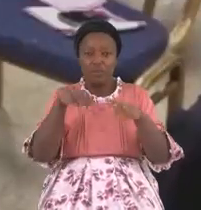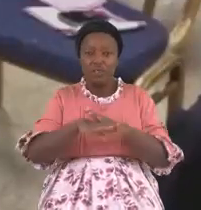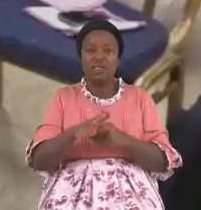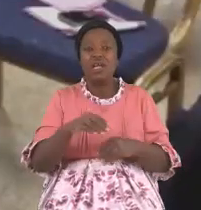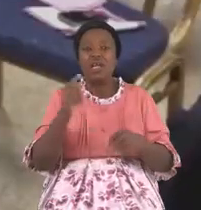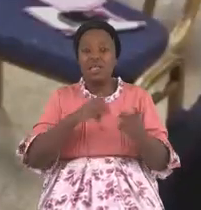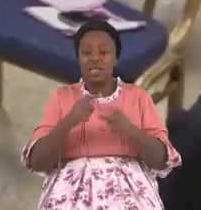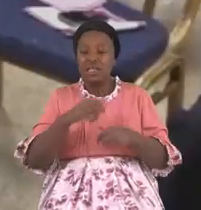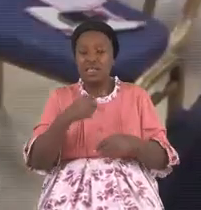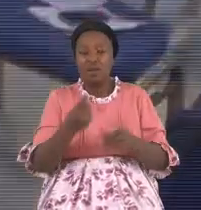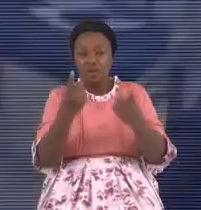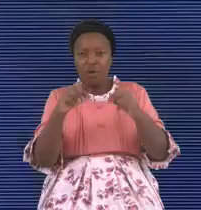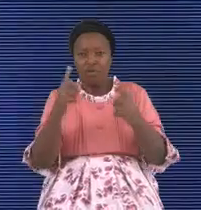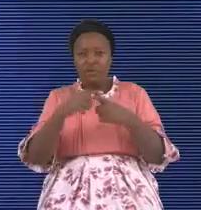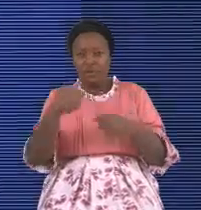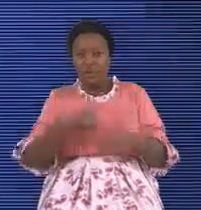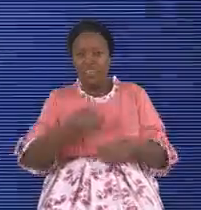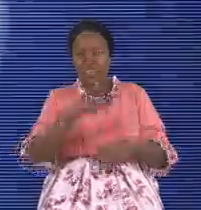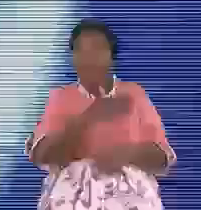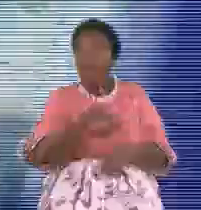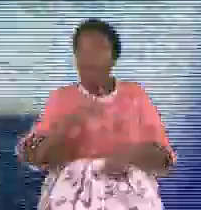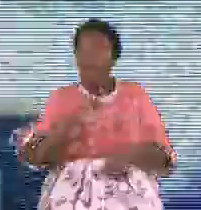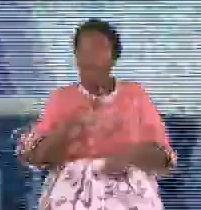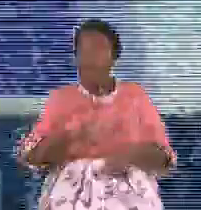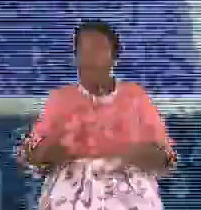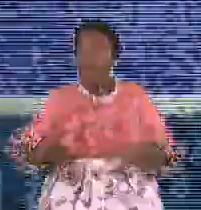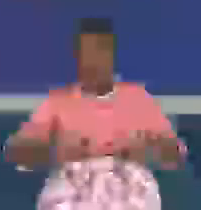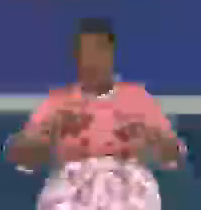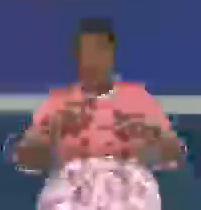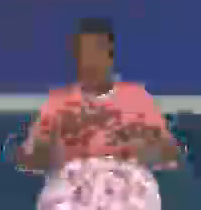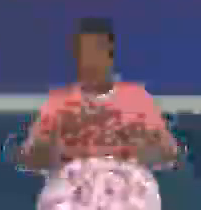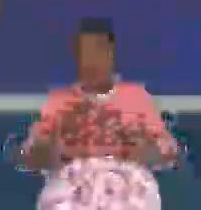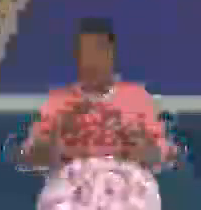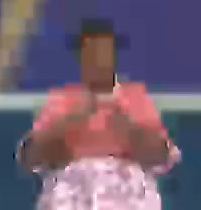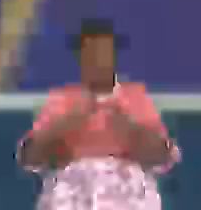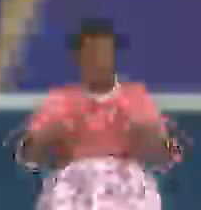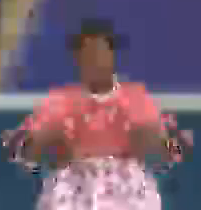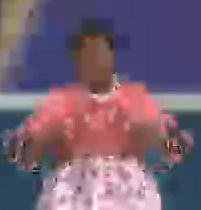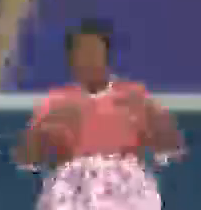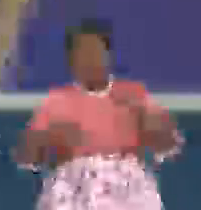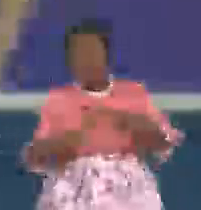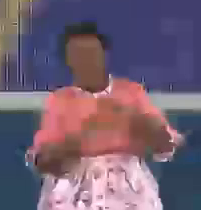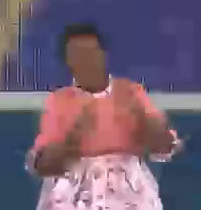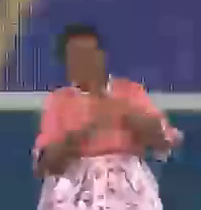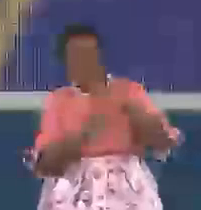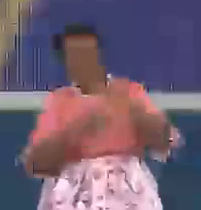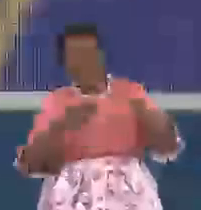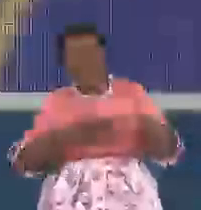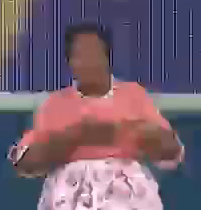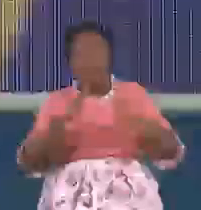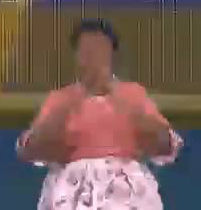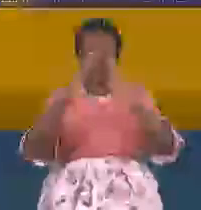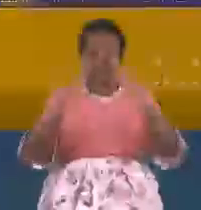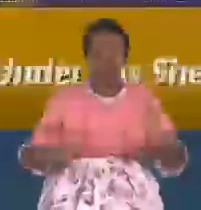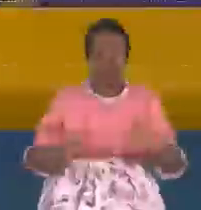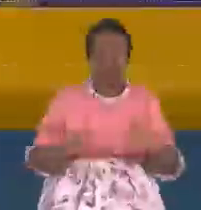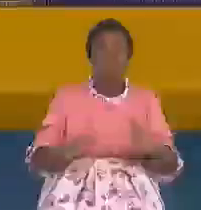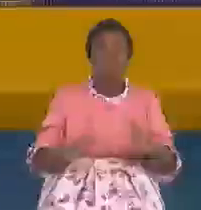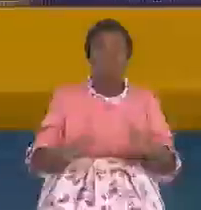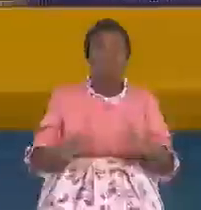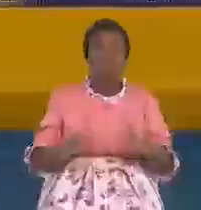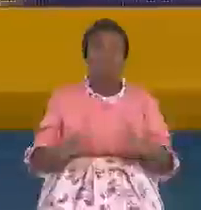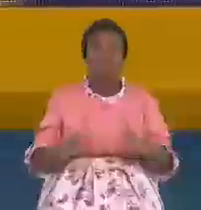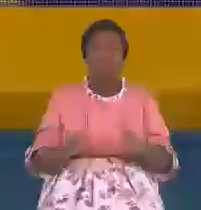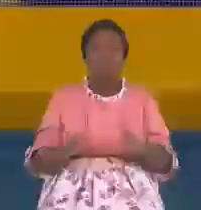unto me and i will recite and make you reside under my shelter now he says